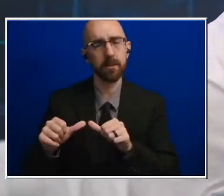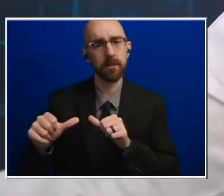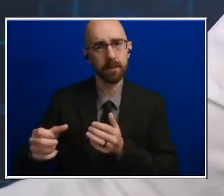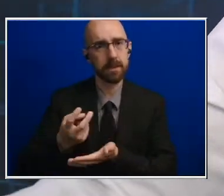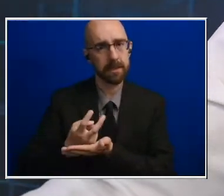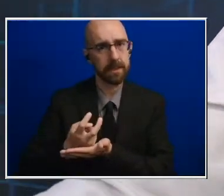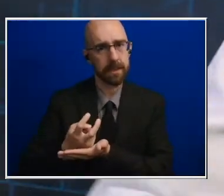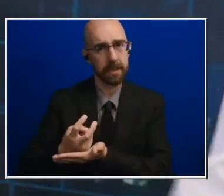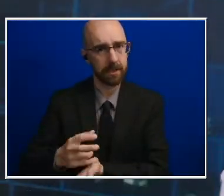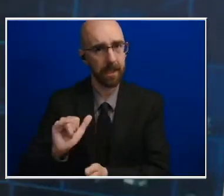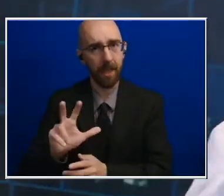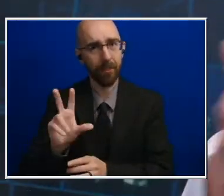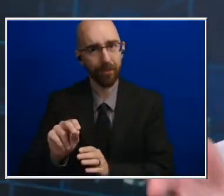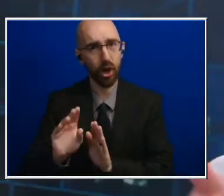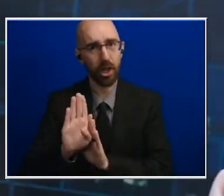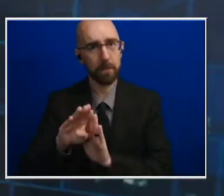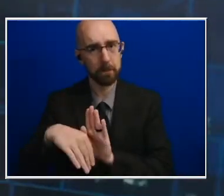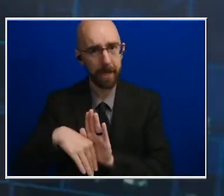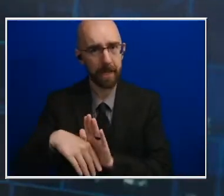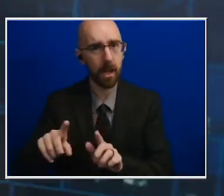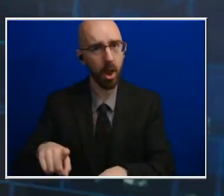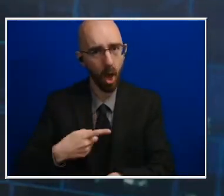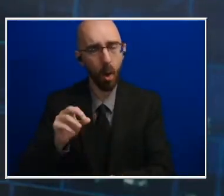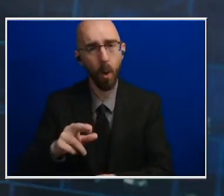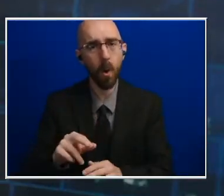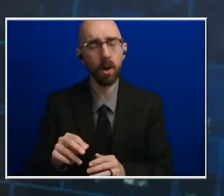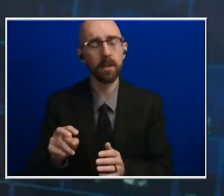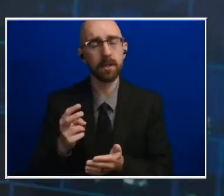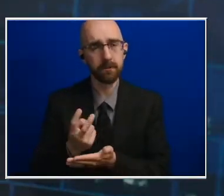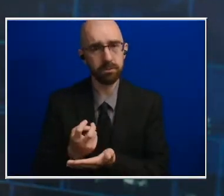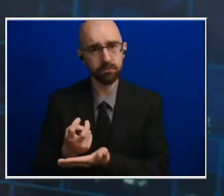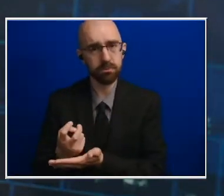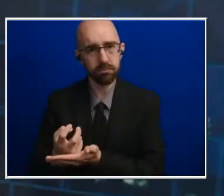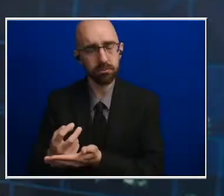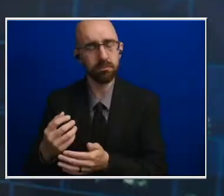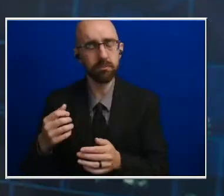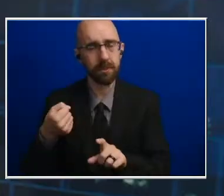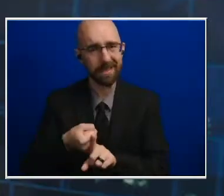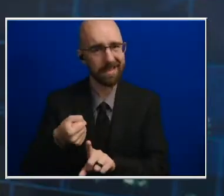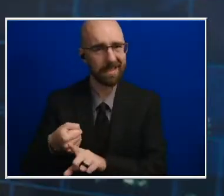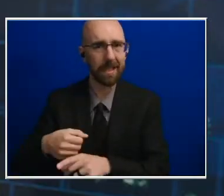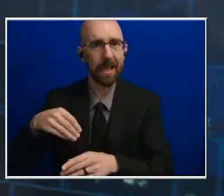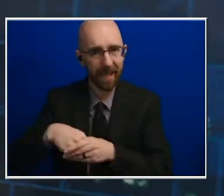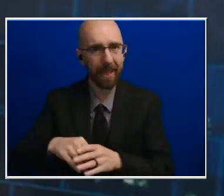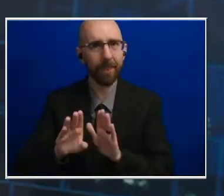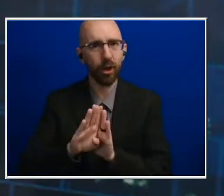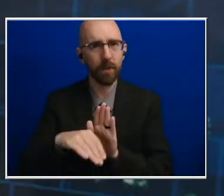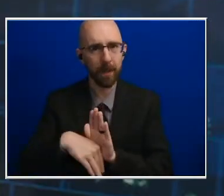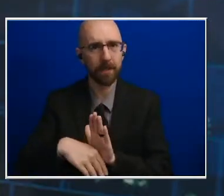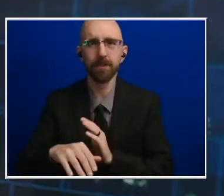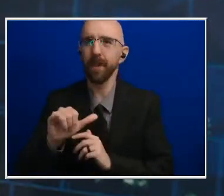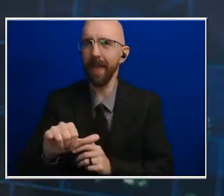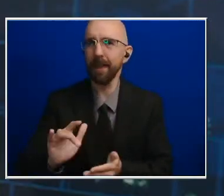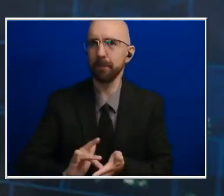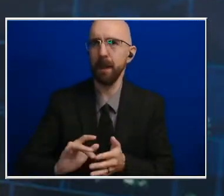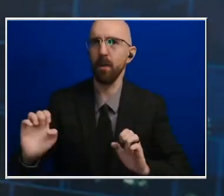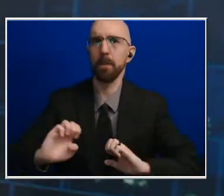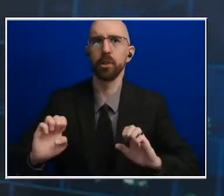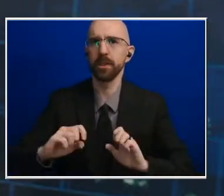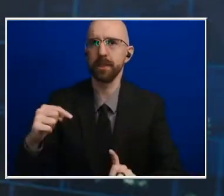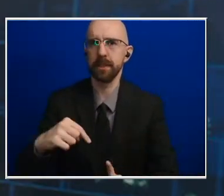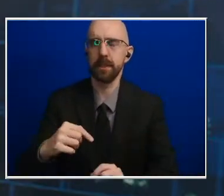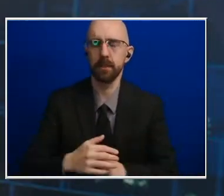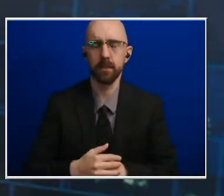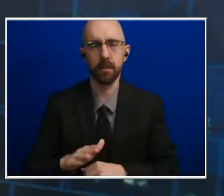30-minute long seizure or many seizures within 30 minutes. And that's a medical emergency. But the